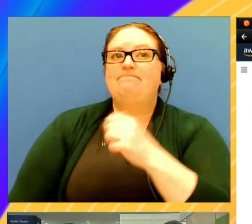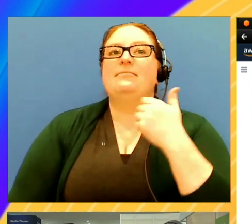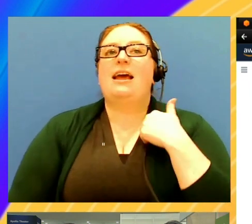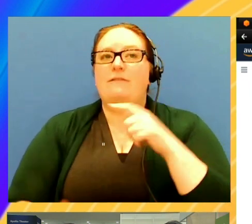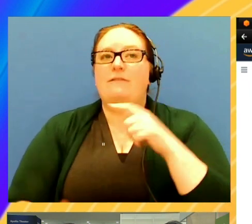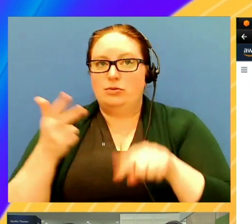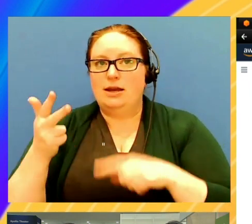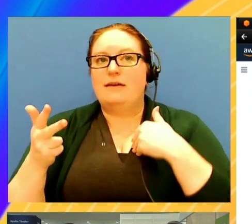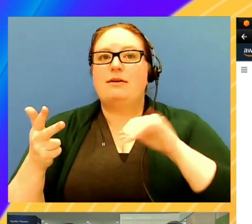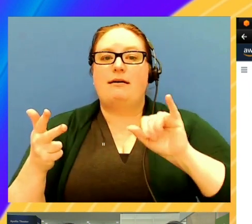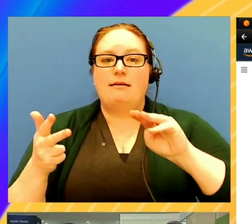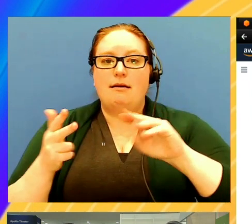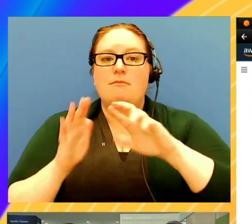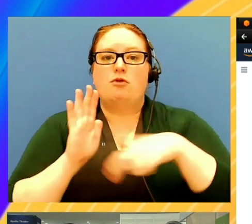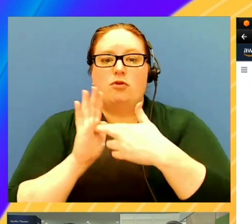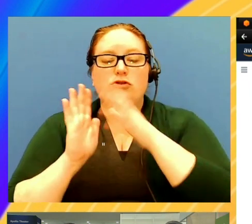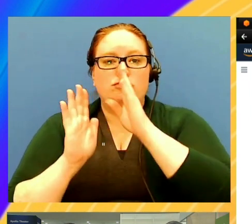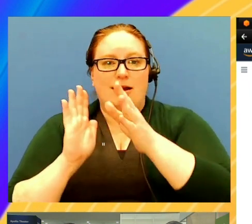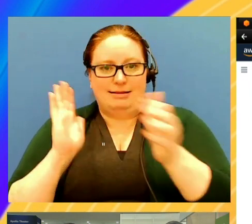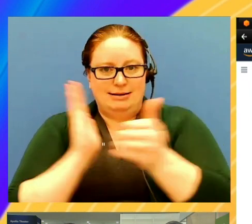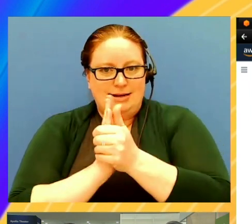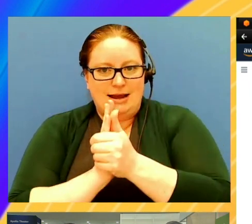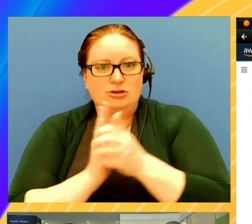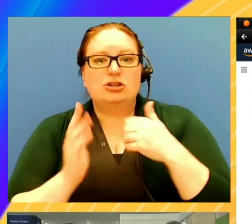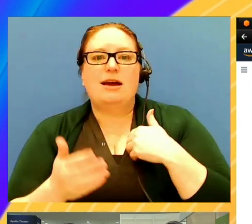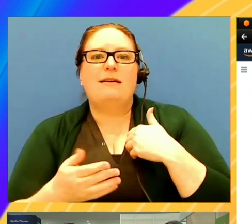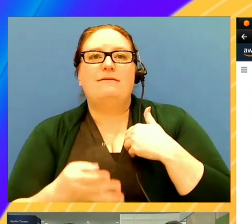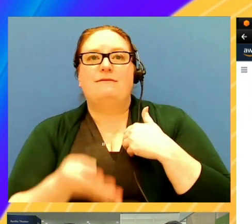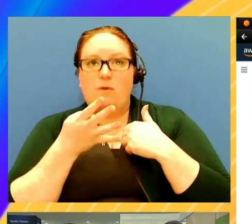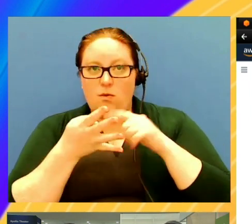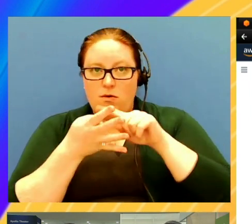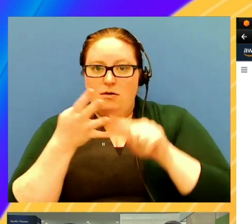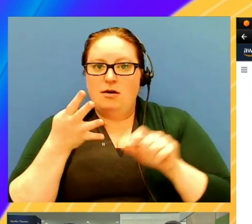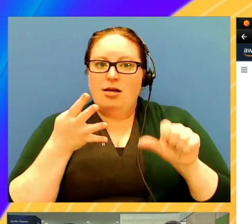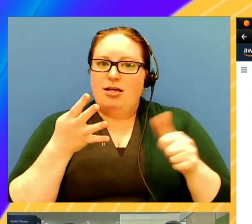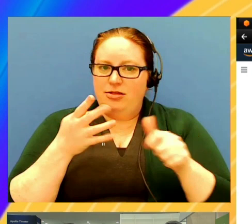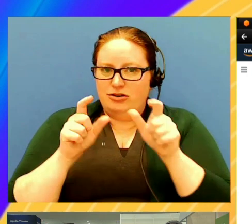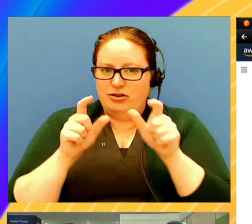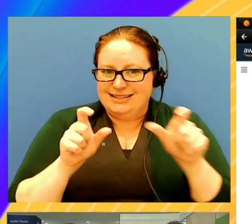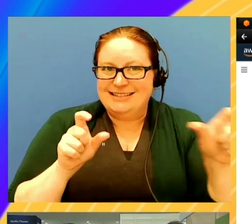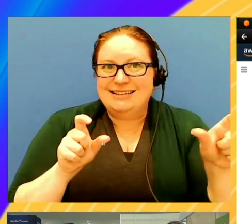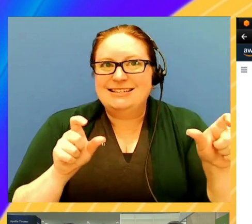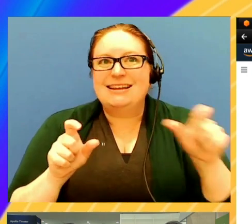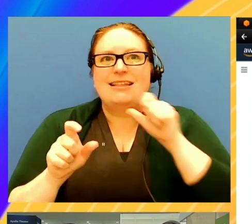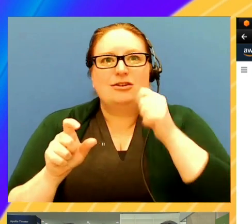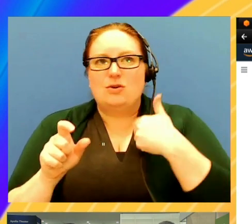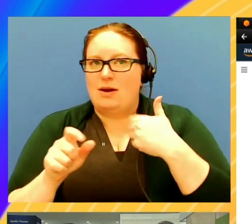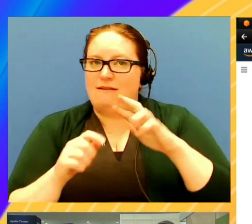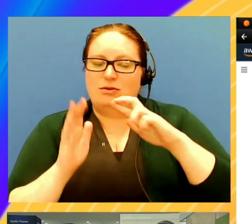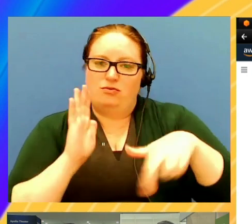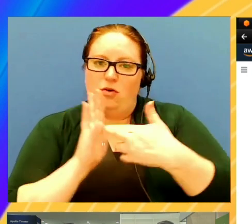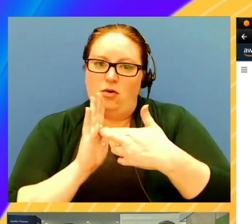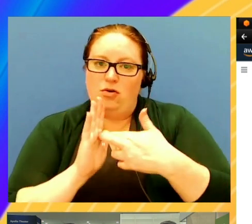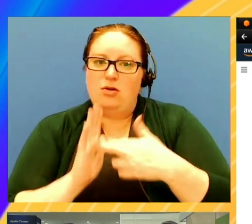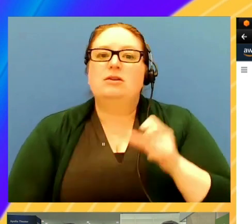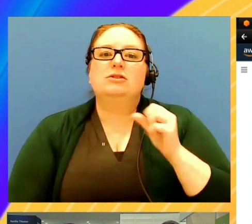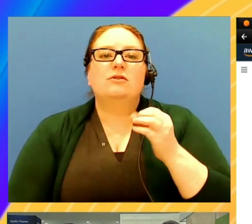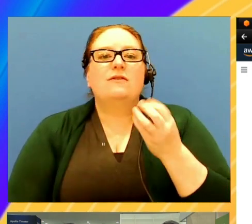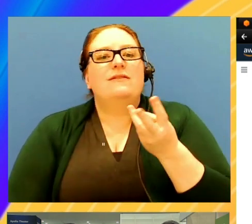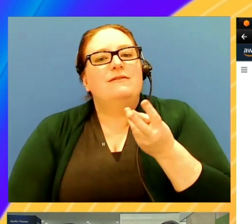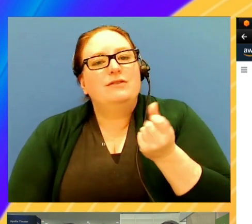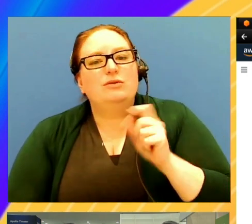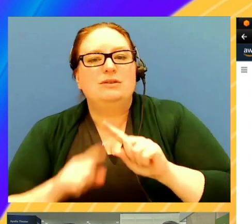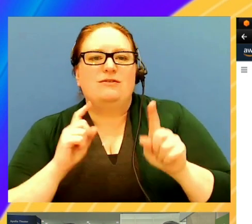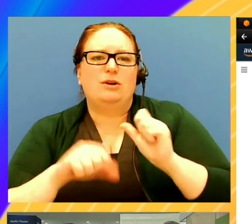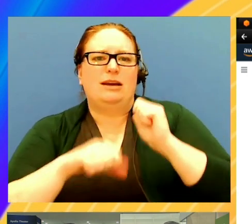role directly attached to. I have 5 other instances that do not have that role. So there's a few different ways, of course, to go ahead and enable